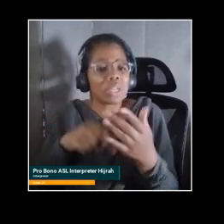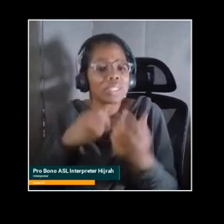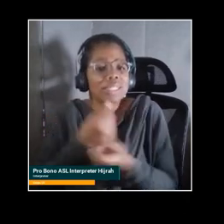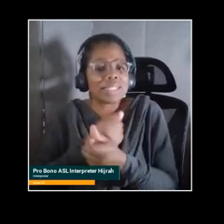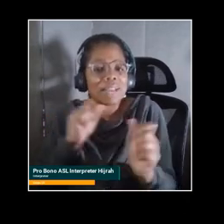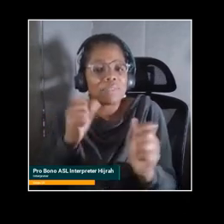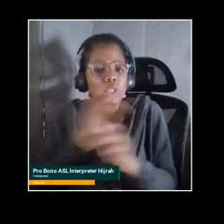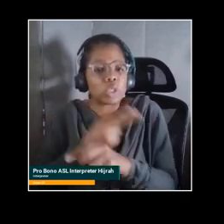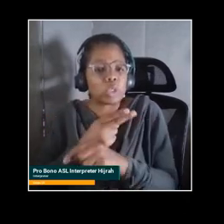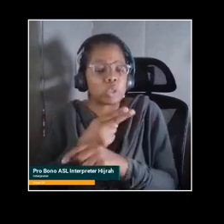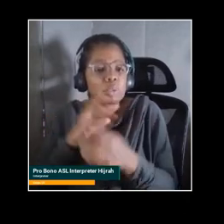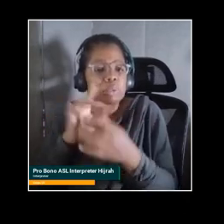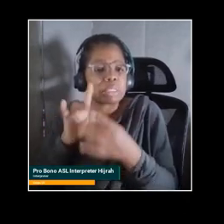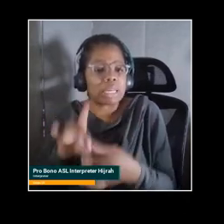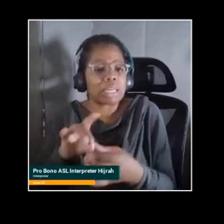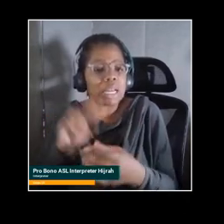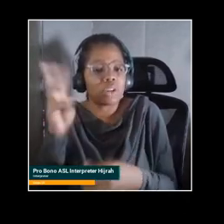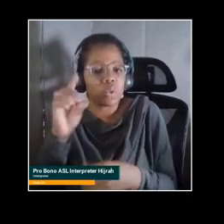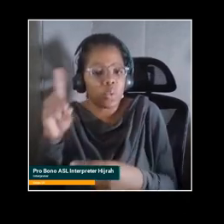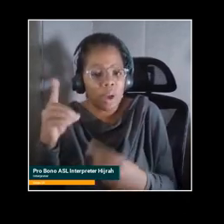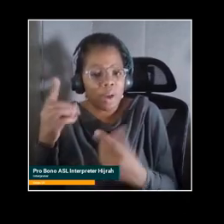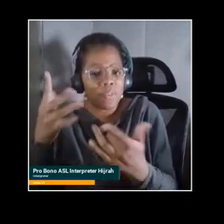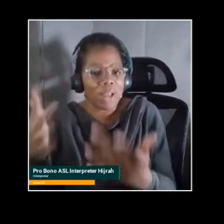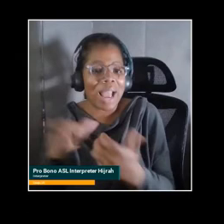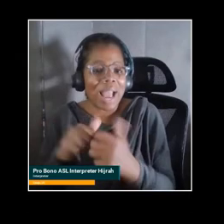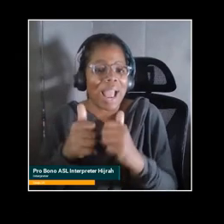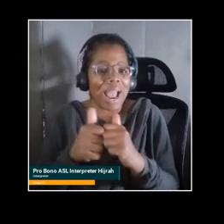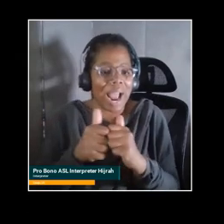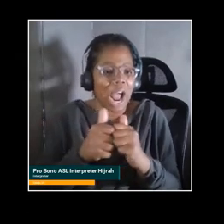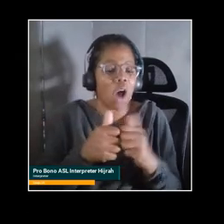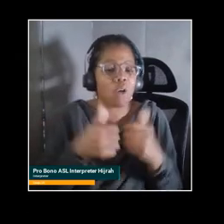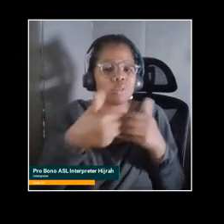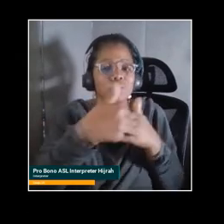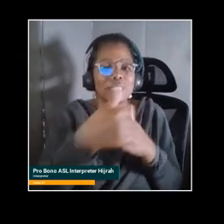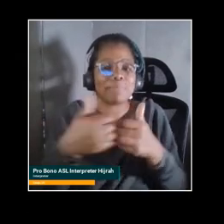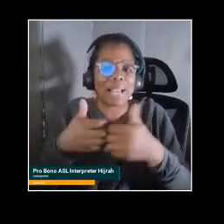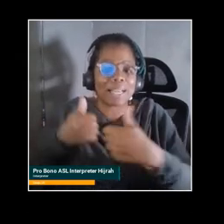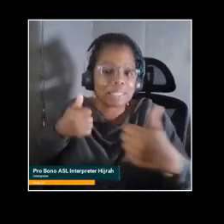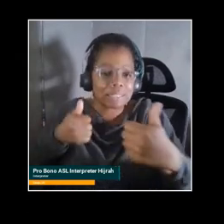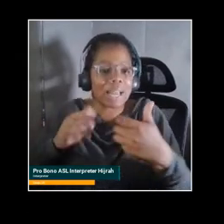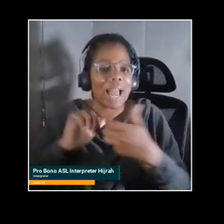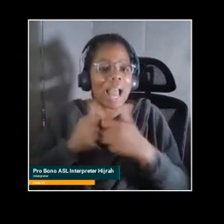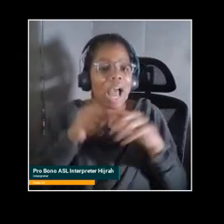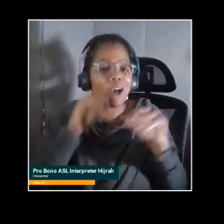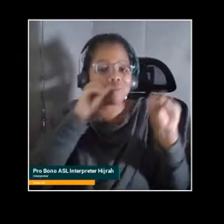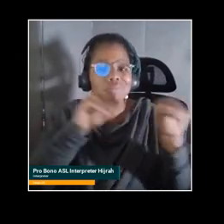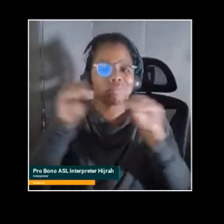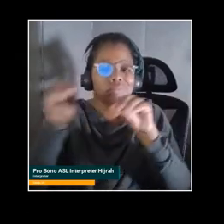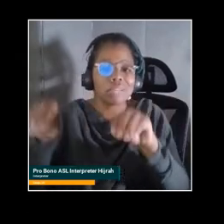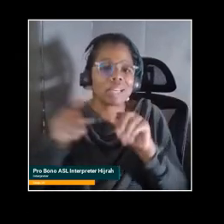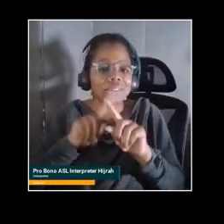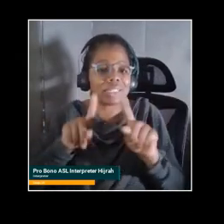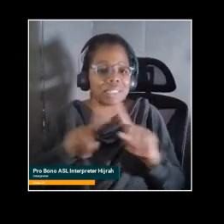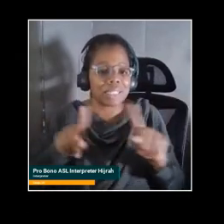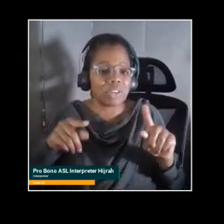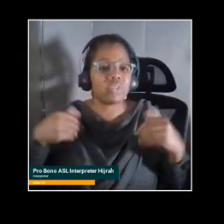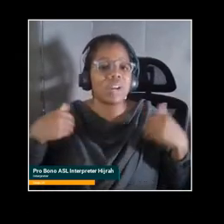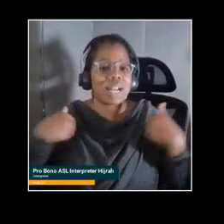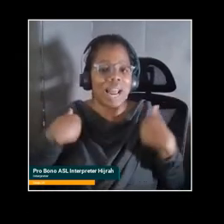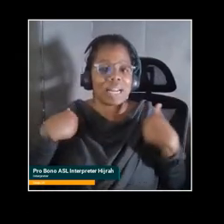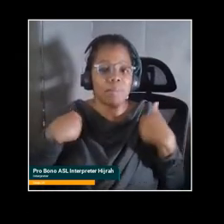And also we want to provide strategies to how to spacing, how to locate those species into the